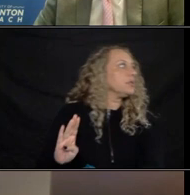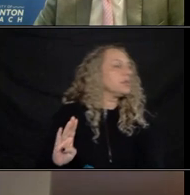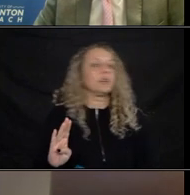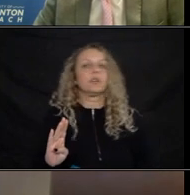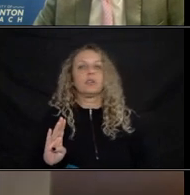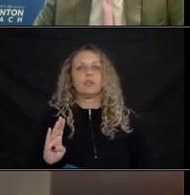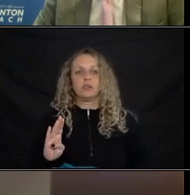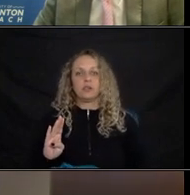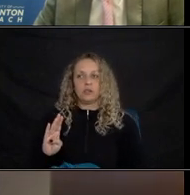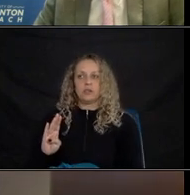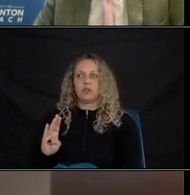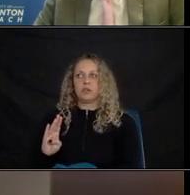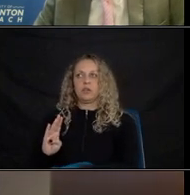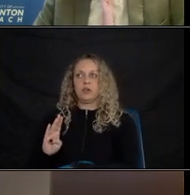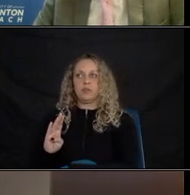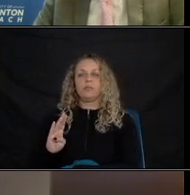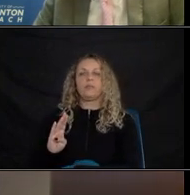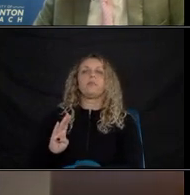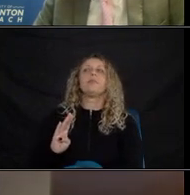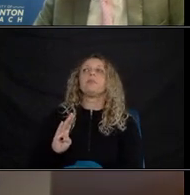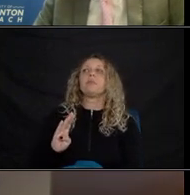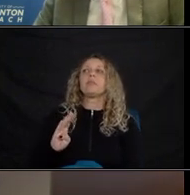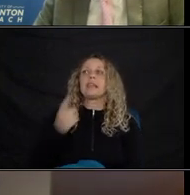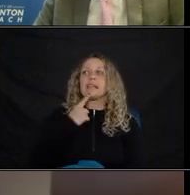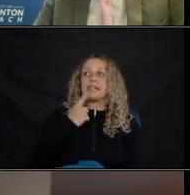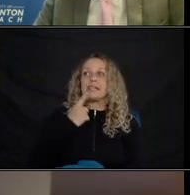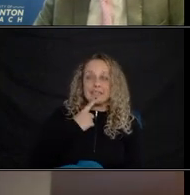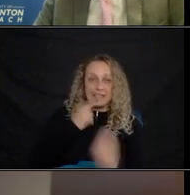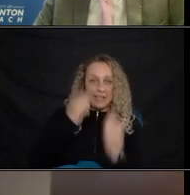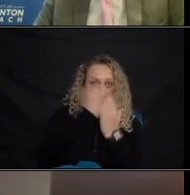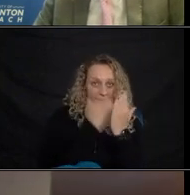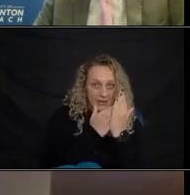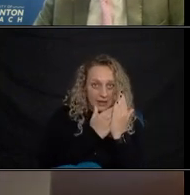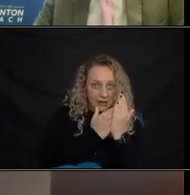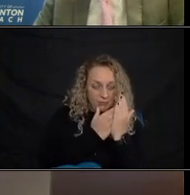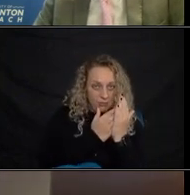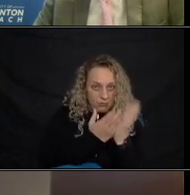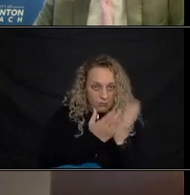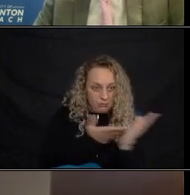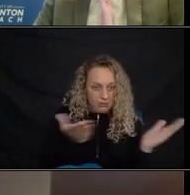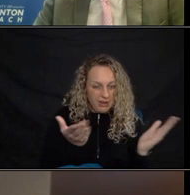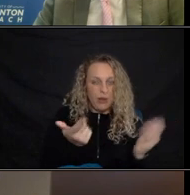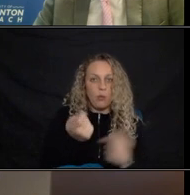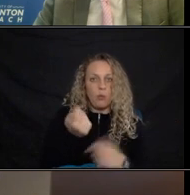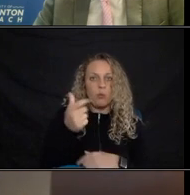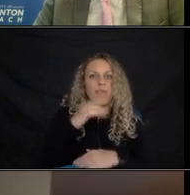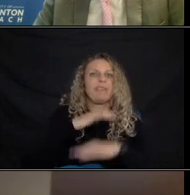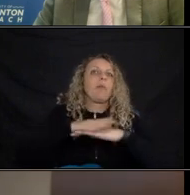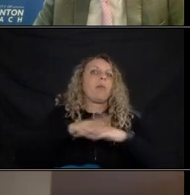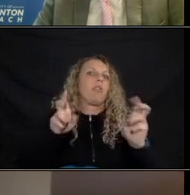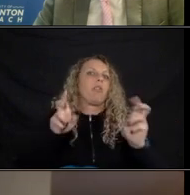which is the tabled item, so may I have a motion to remove from the table?